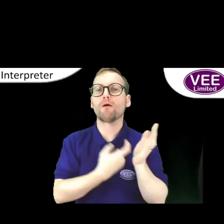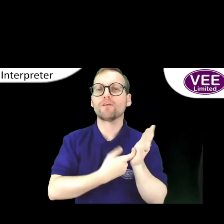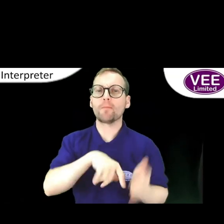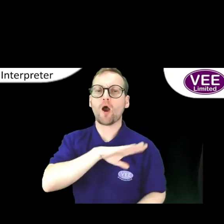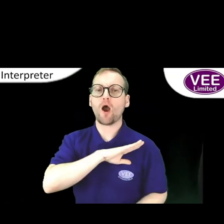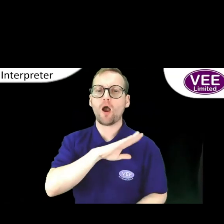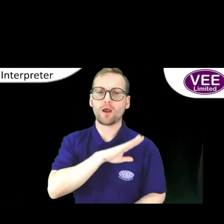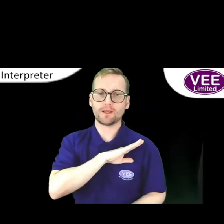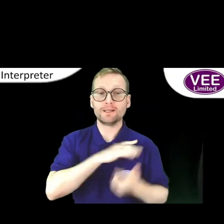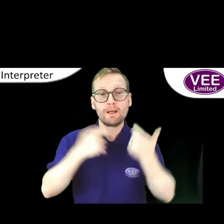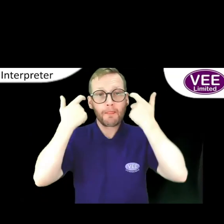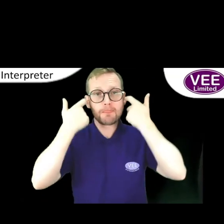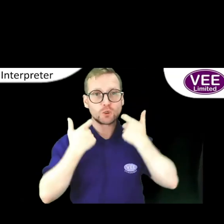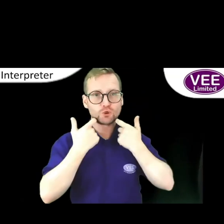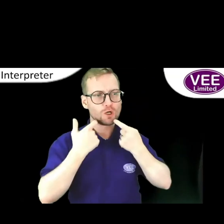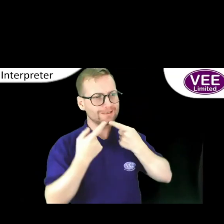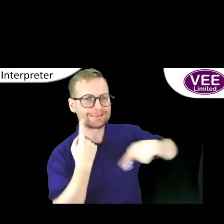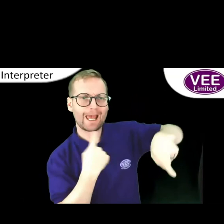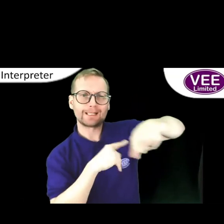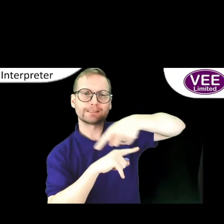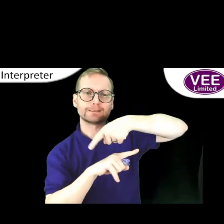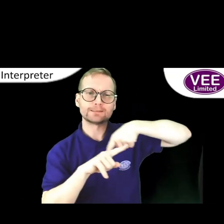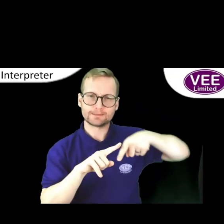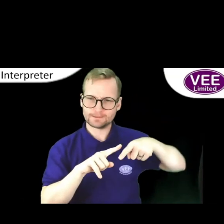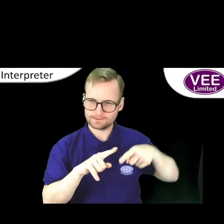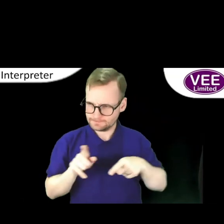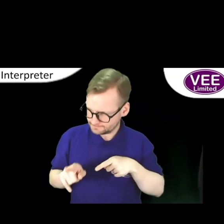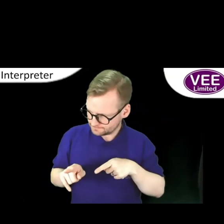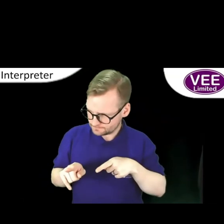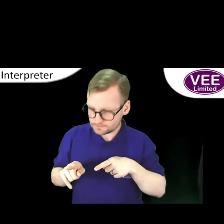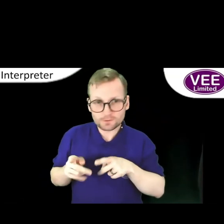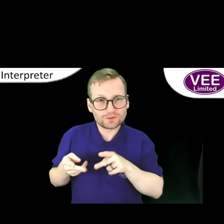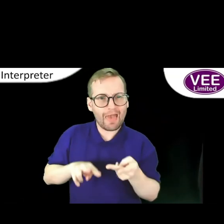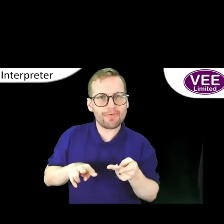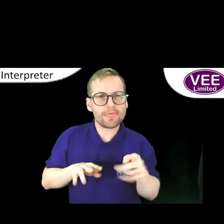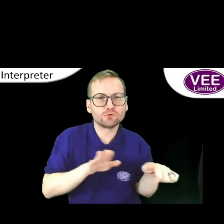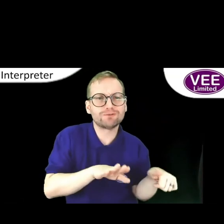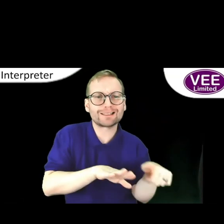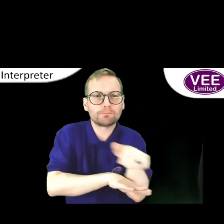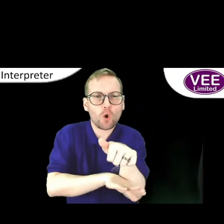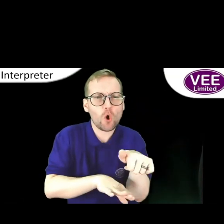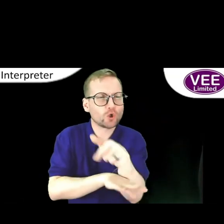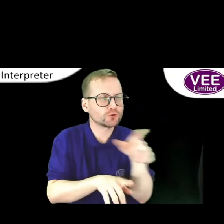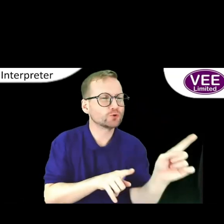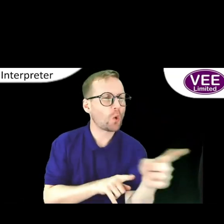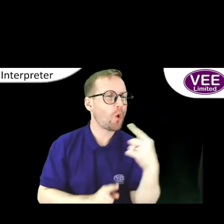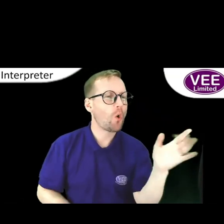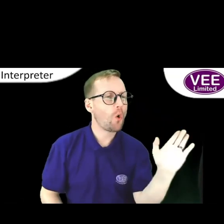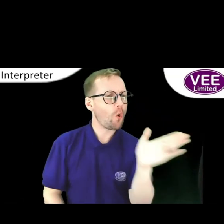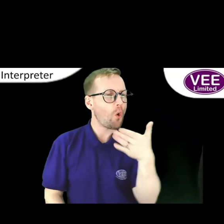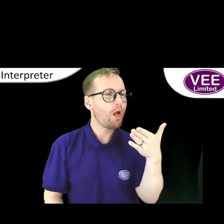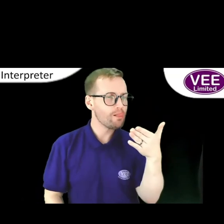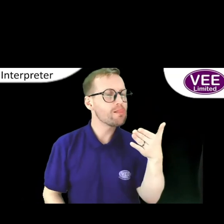The judge he said, for Robert's death transported you must be, serve a term